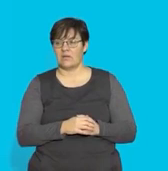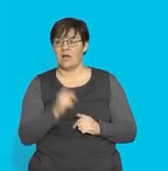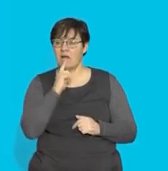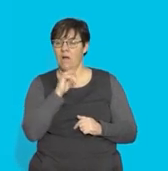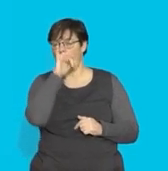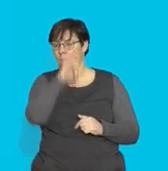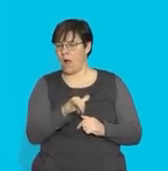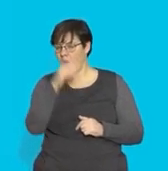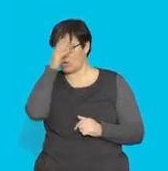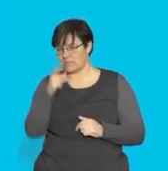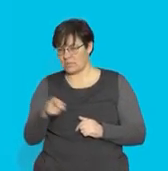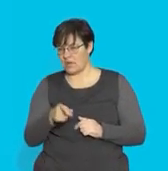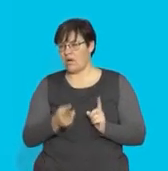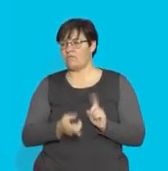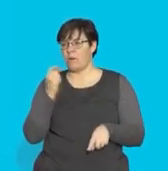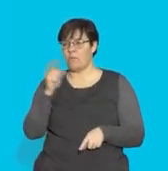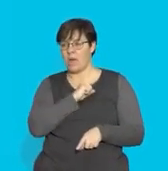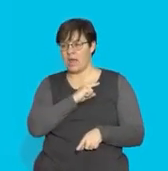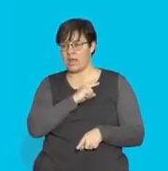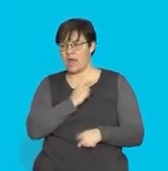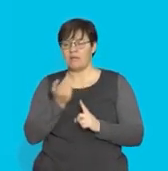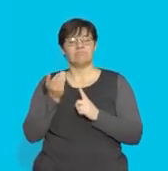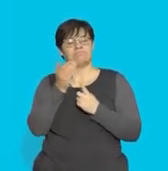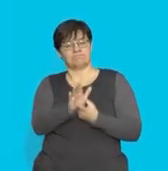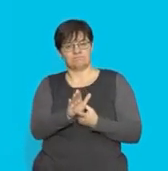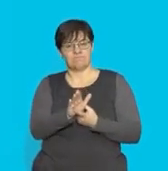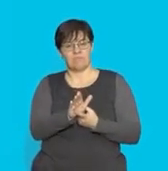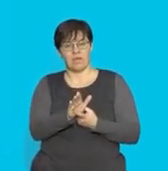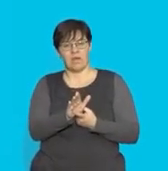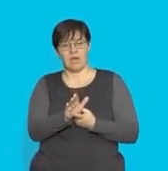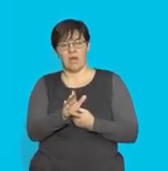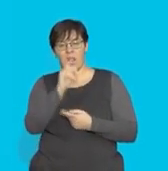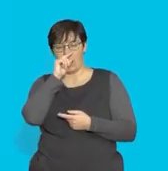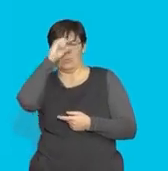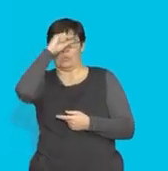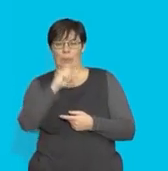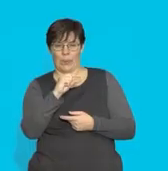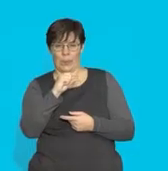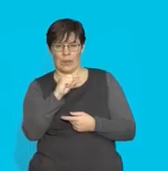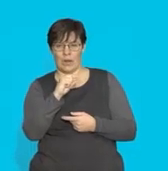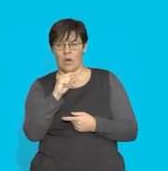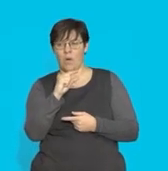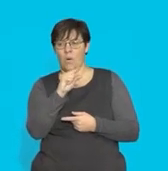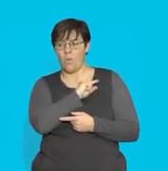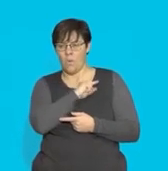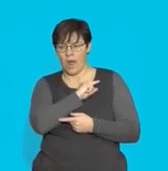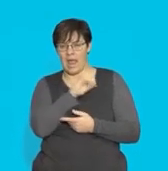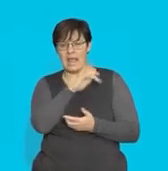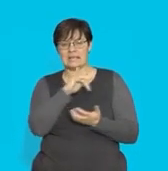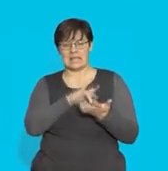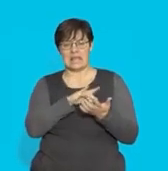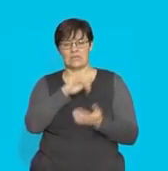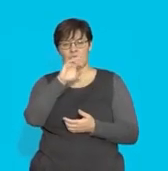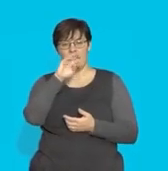the concept of a Y chromosome is derived from the appearance of this, which appears much shorter based on the position of